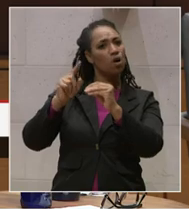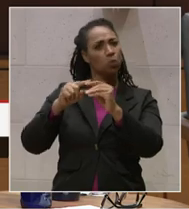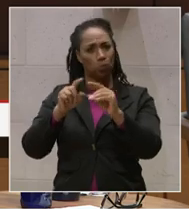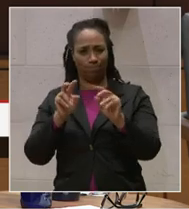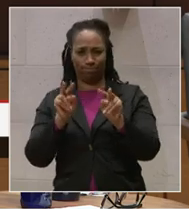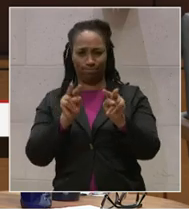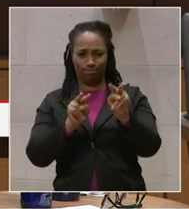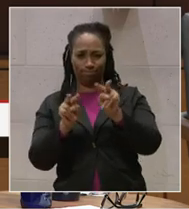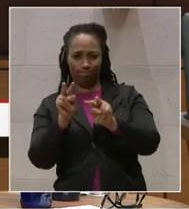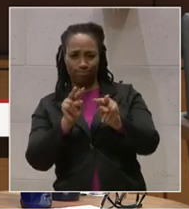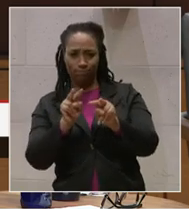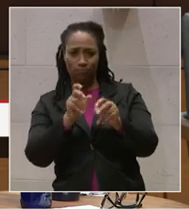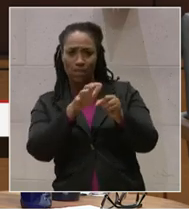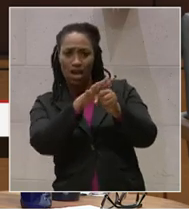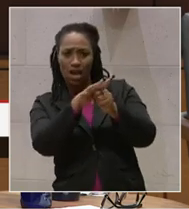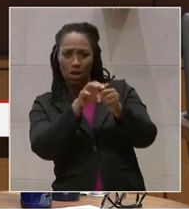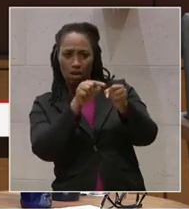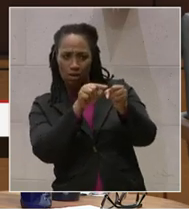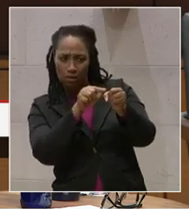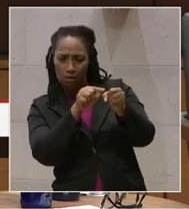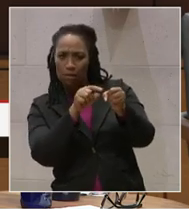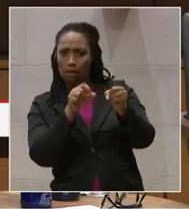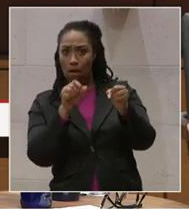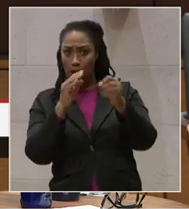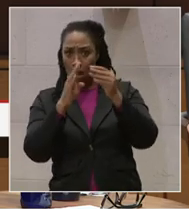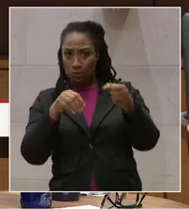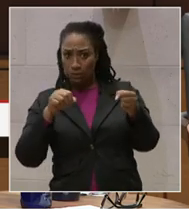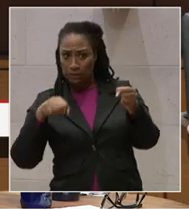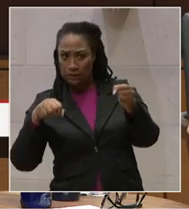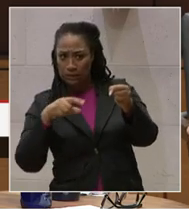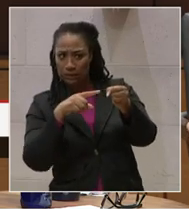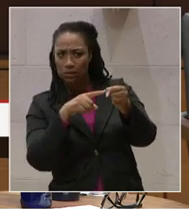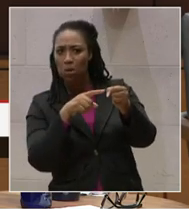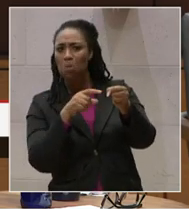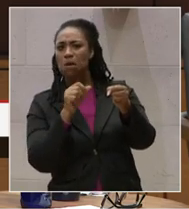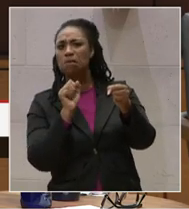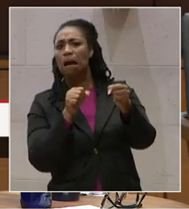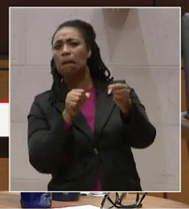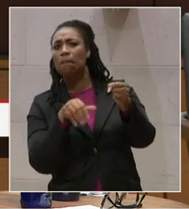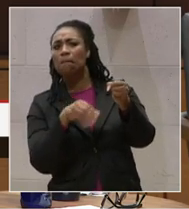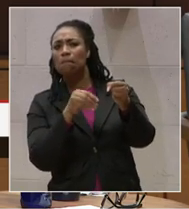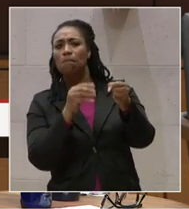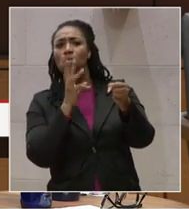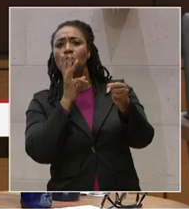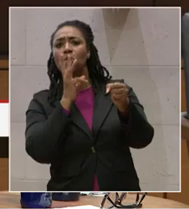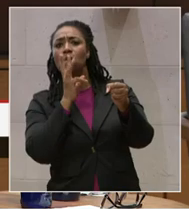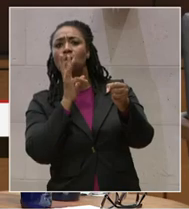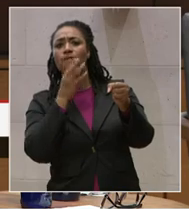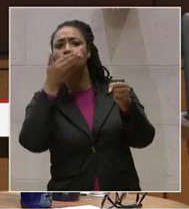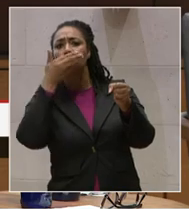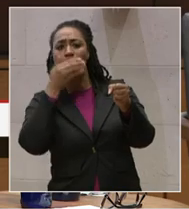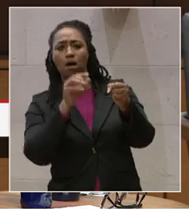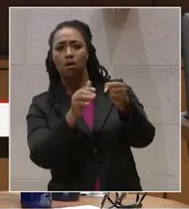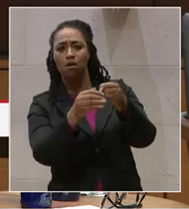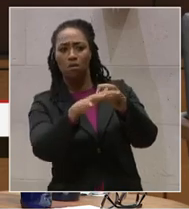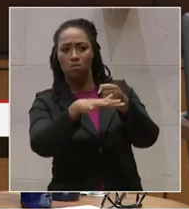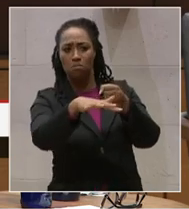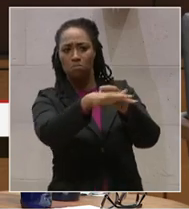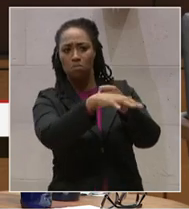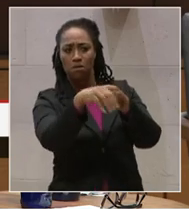and along our waterfront. We also already had in place reduced housing requirements and all of